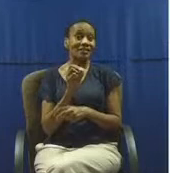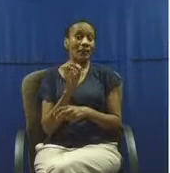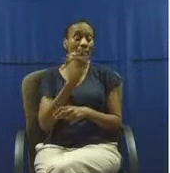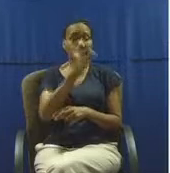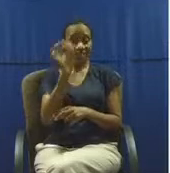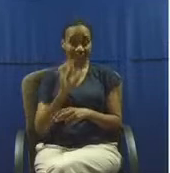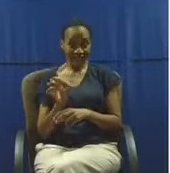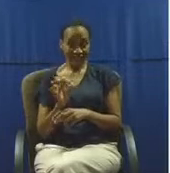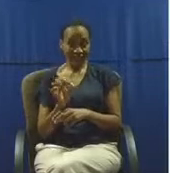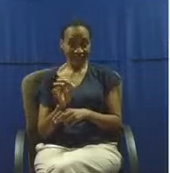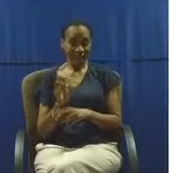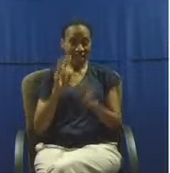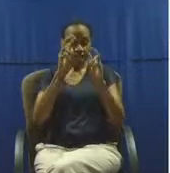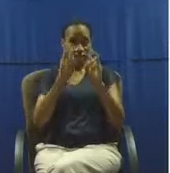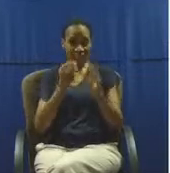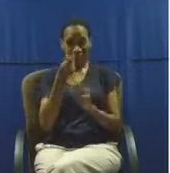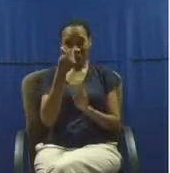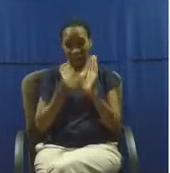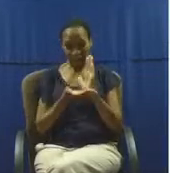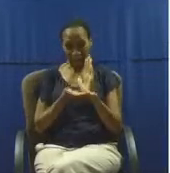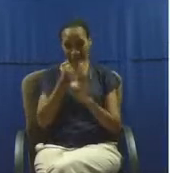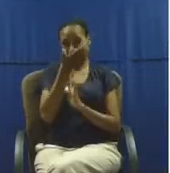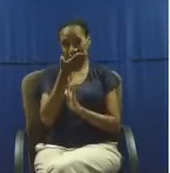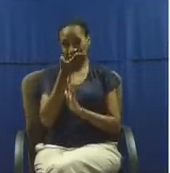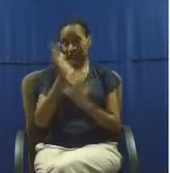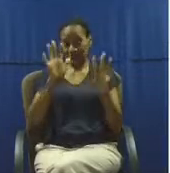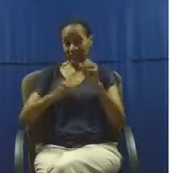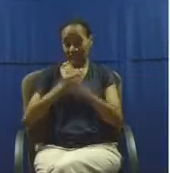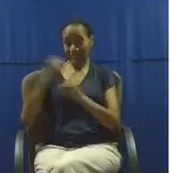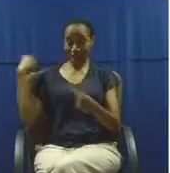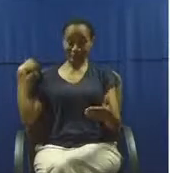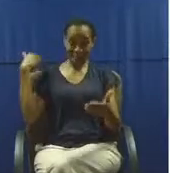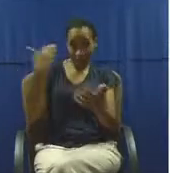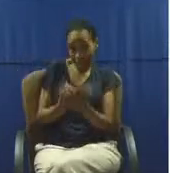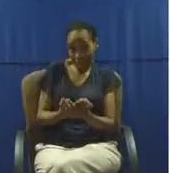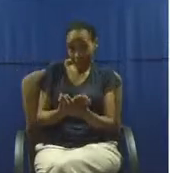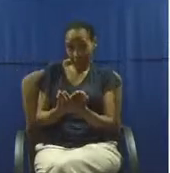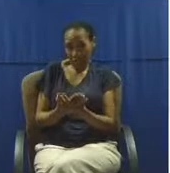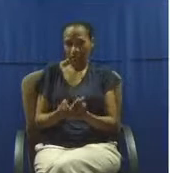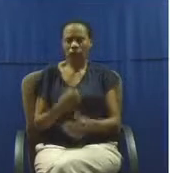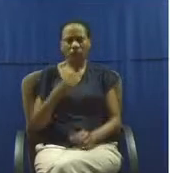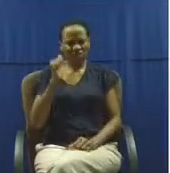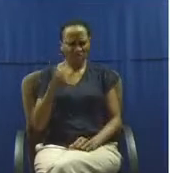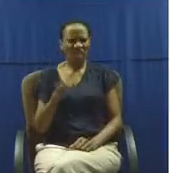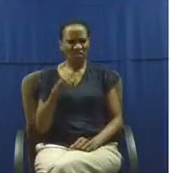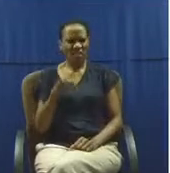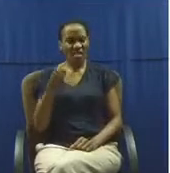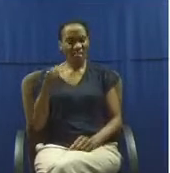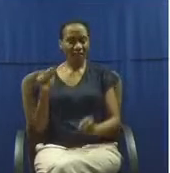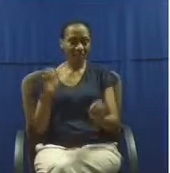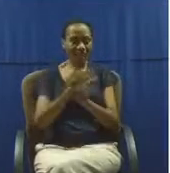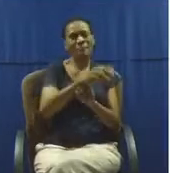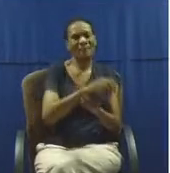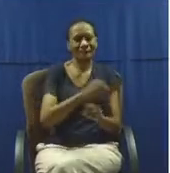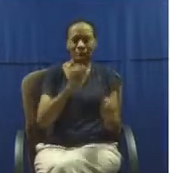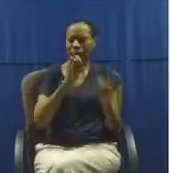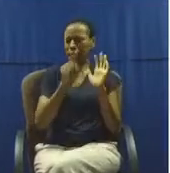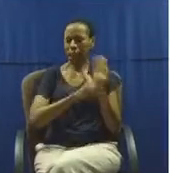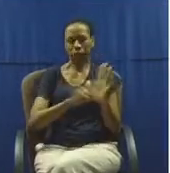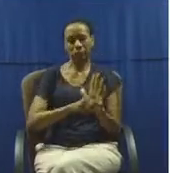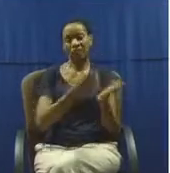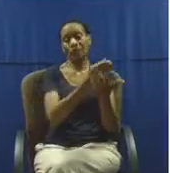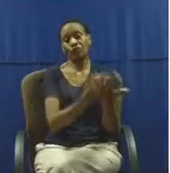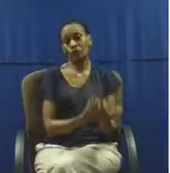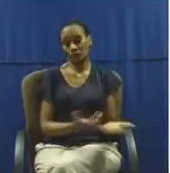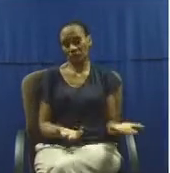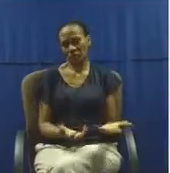10 years is something that has really dealt a blow to our economy. We used to have the